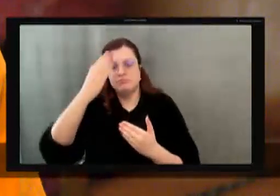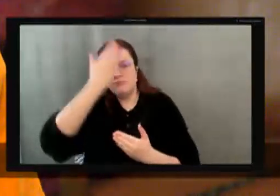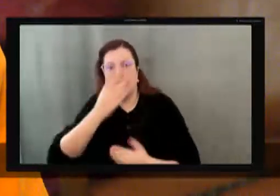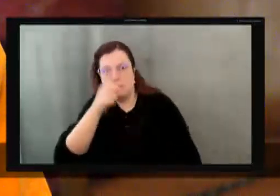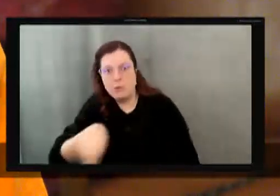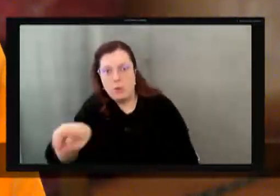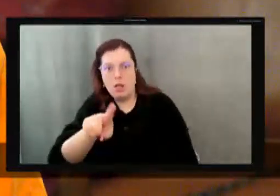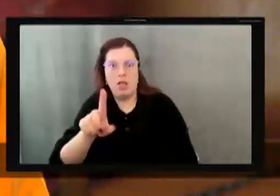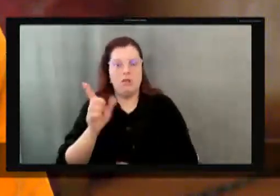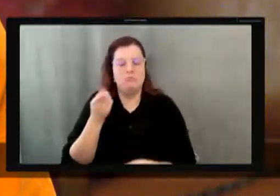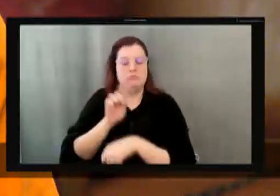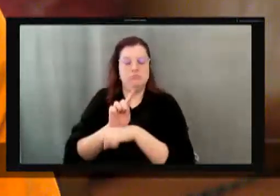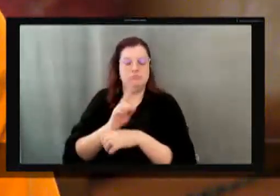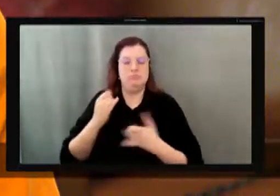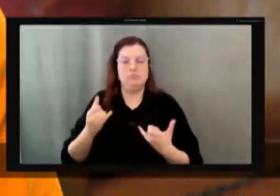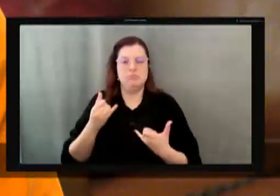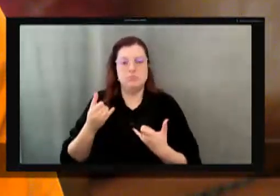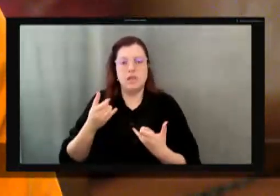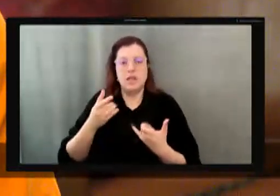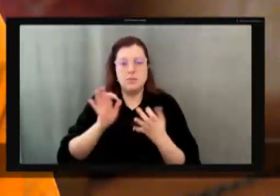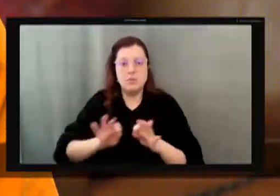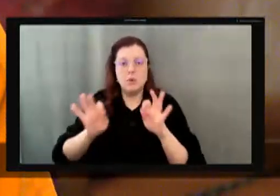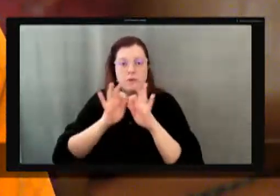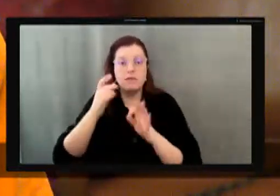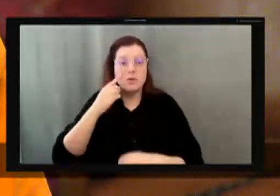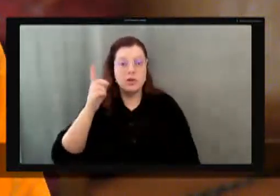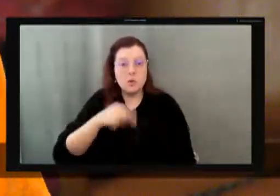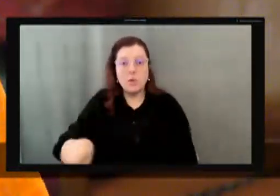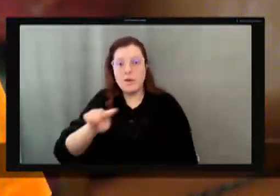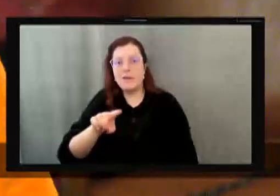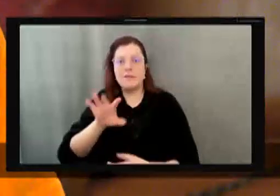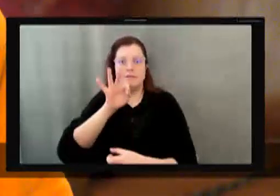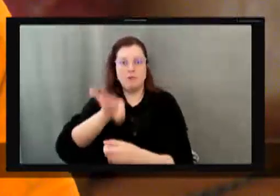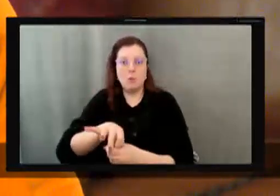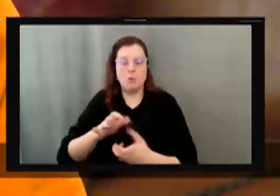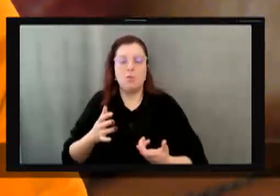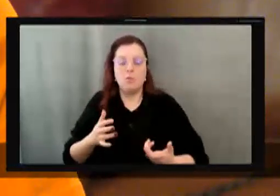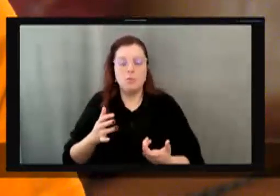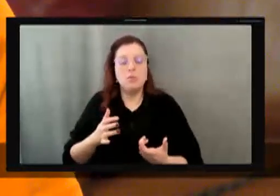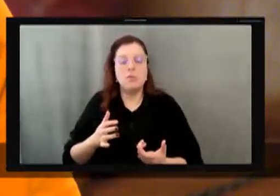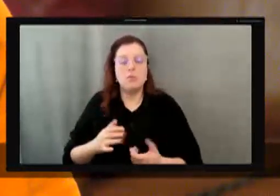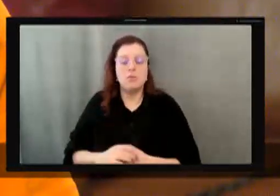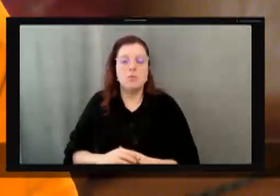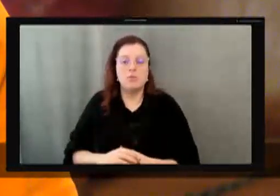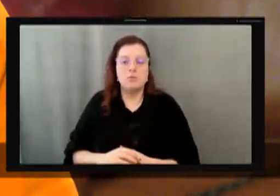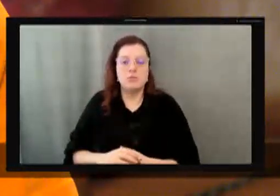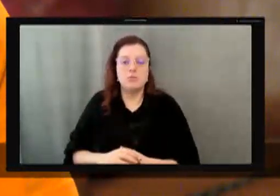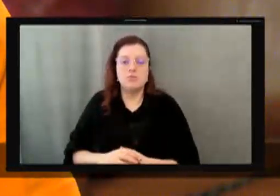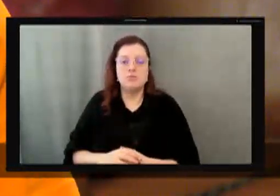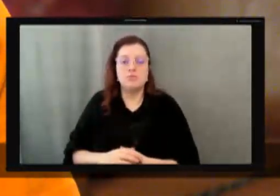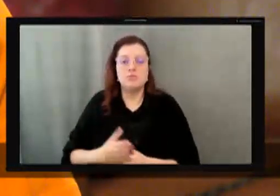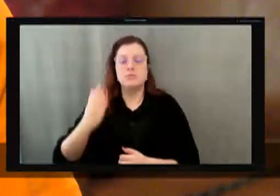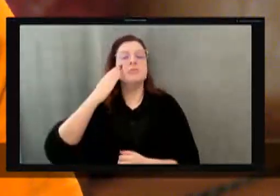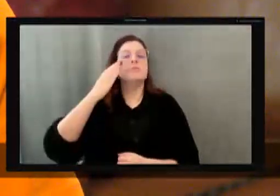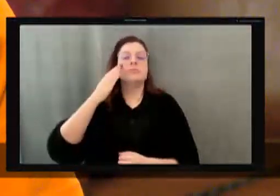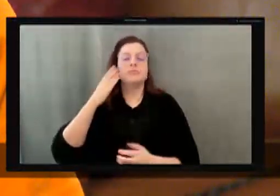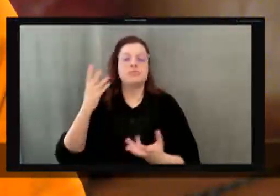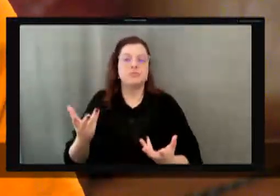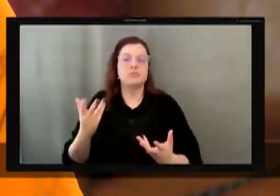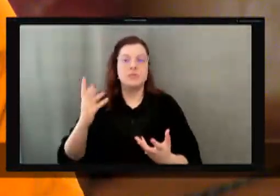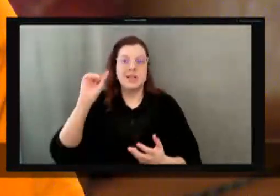how important it is for you to vote today. You know, there's a fella, a